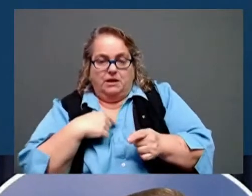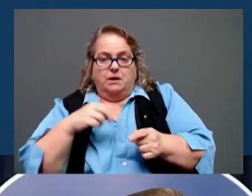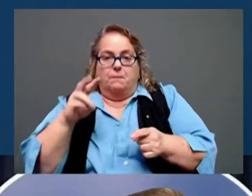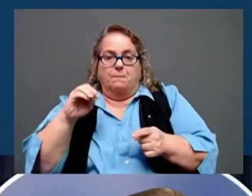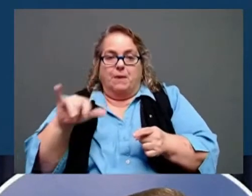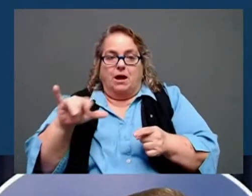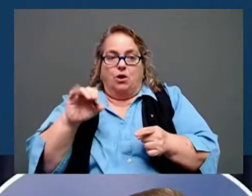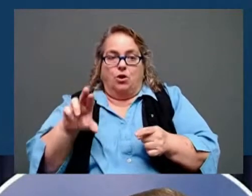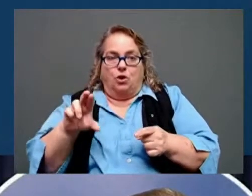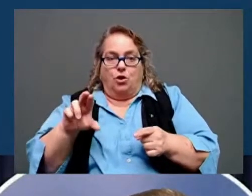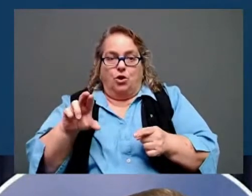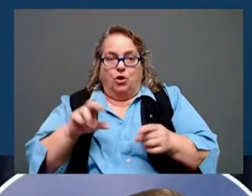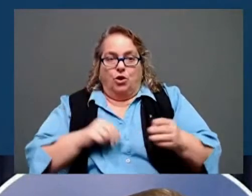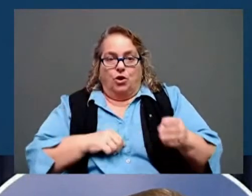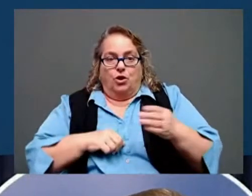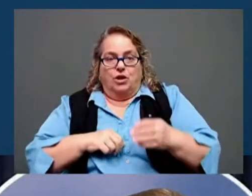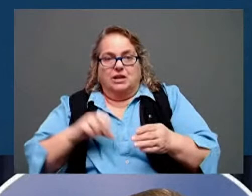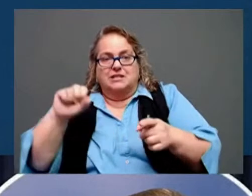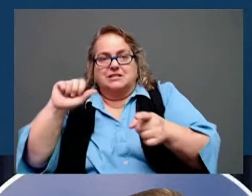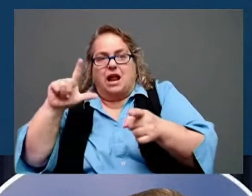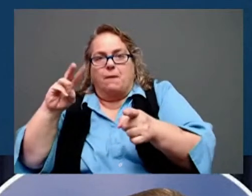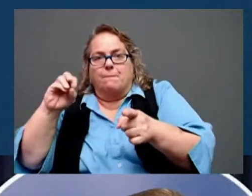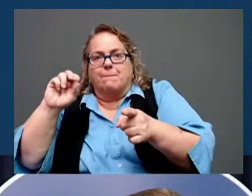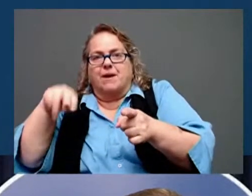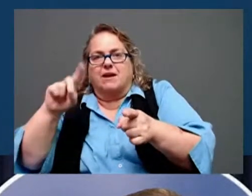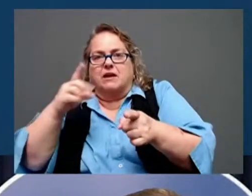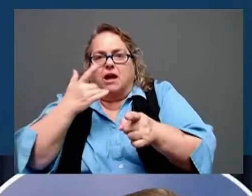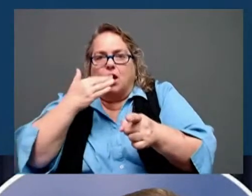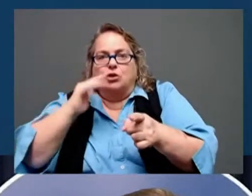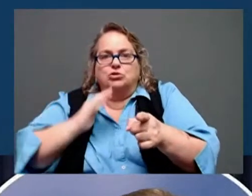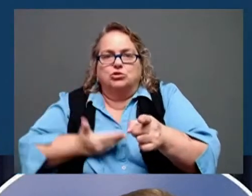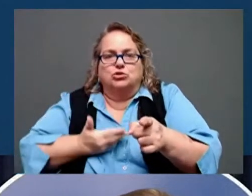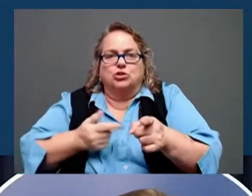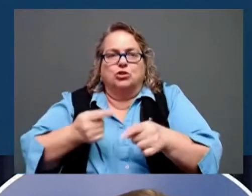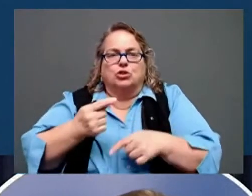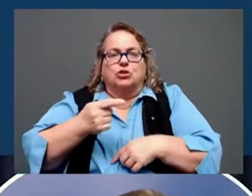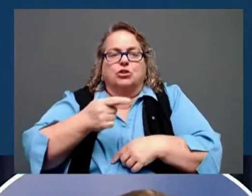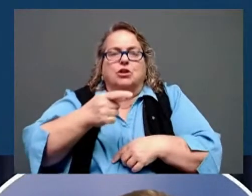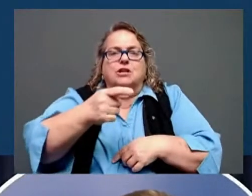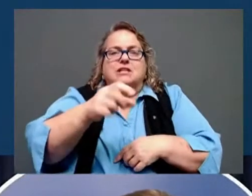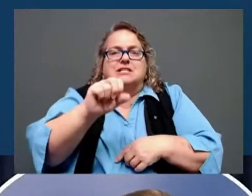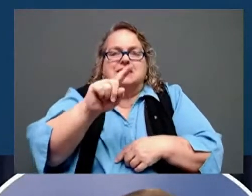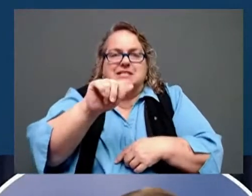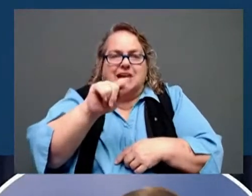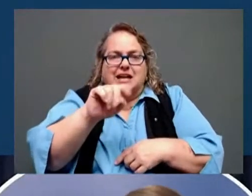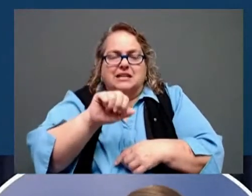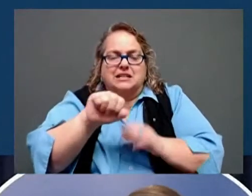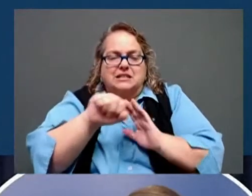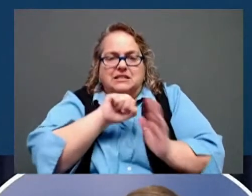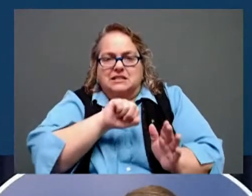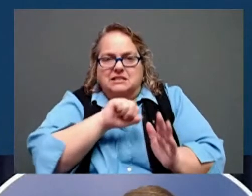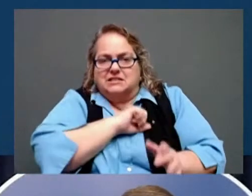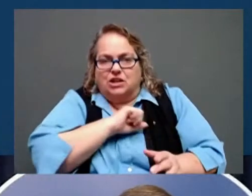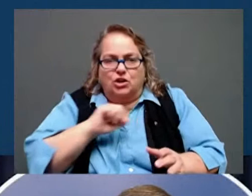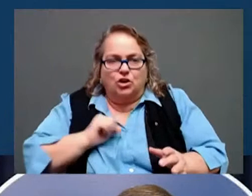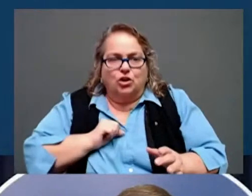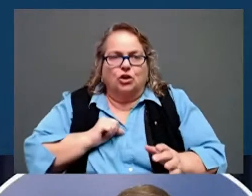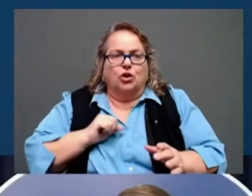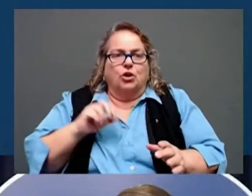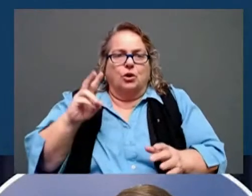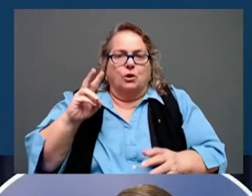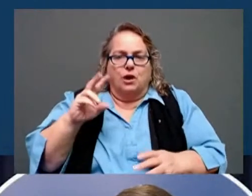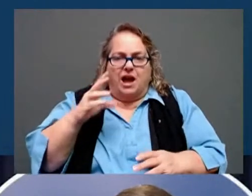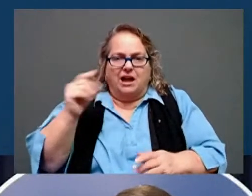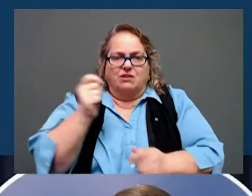kind of salmon-colored shirt. You got the state senator and the magistrate that are here as well. Fish and Wildlife, got a chance to thank